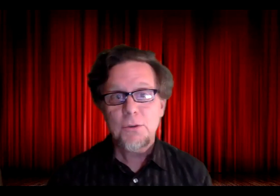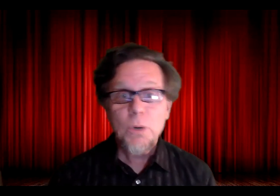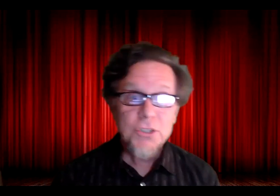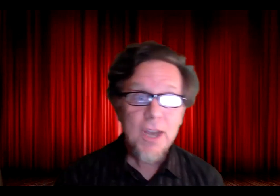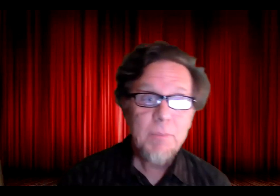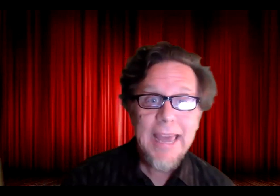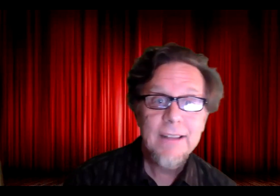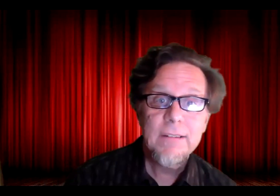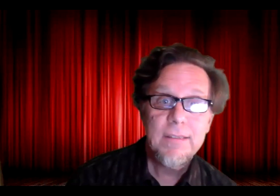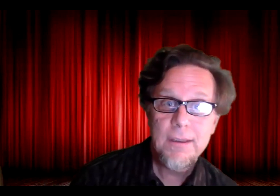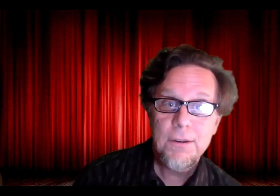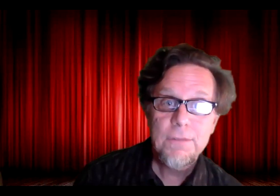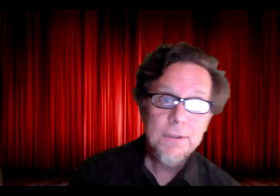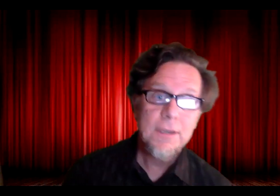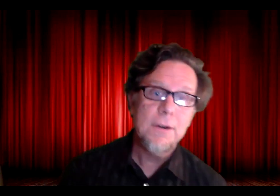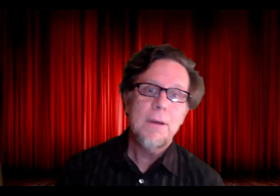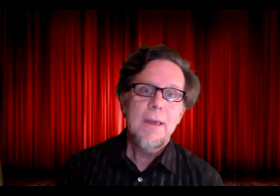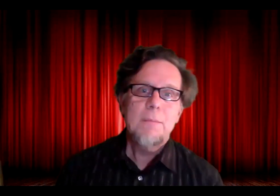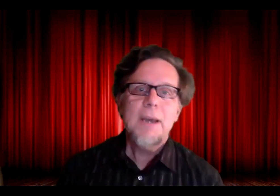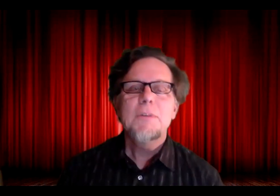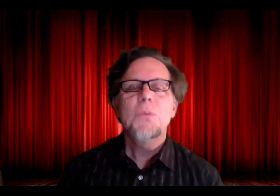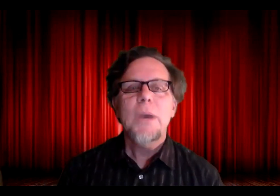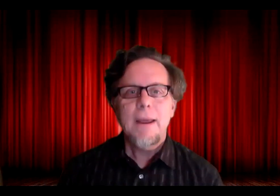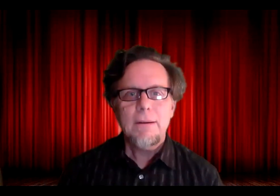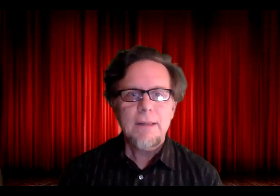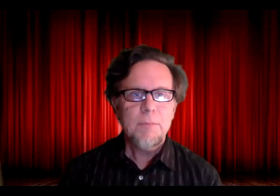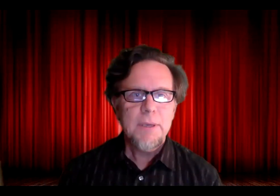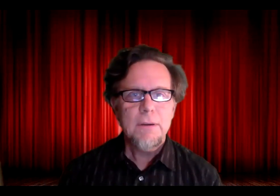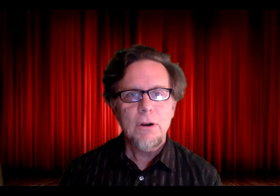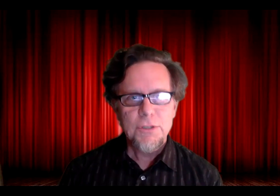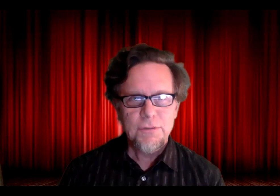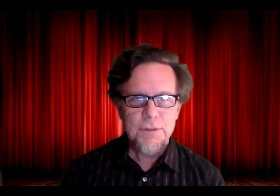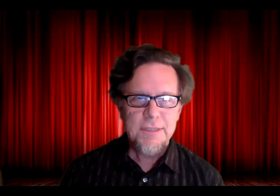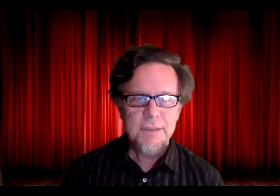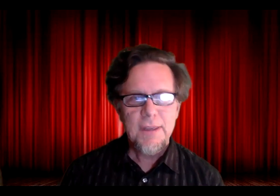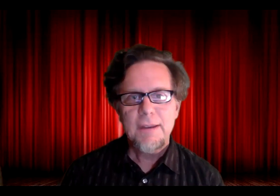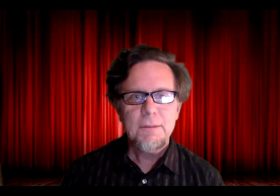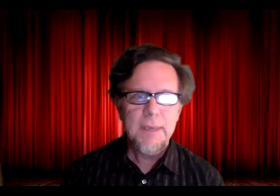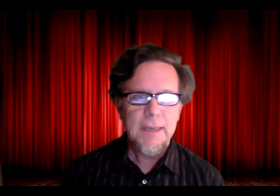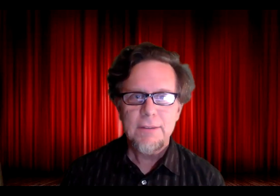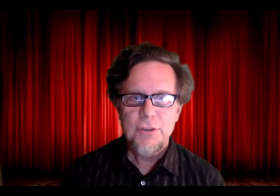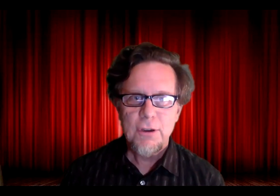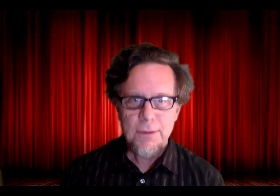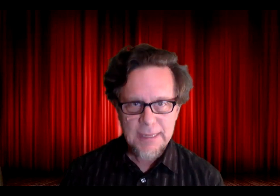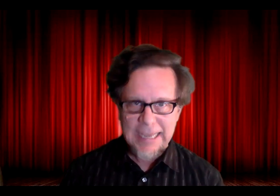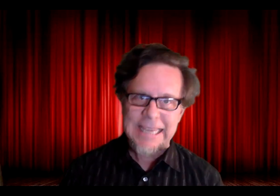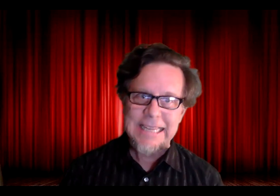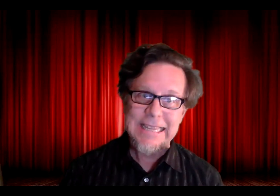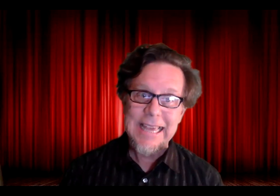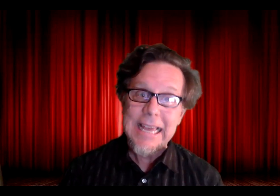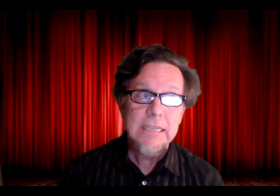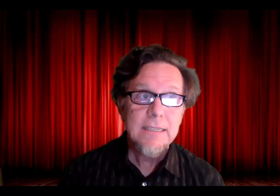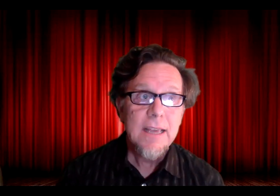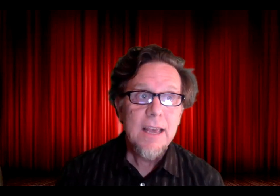Northwest Theater Workshop and Theater Vertigo. My name is Wayne Harrell. I'll be your host for this evening here at the beginning of the show and then again